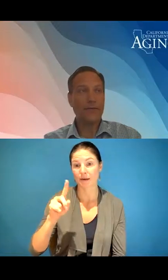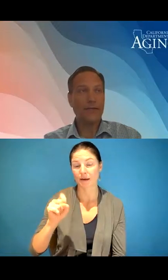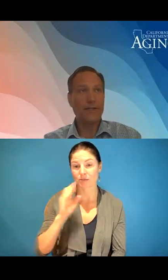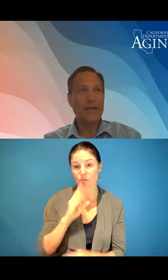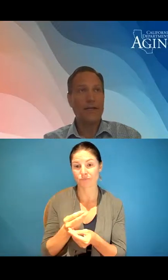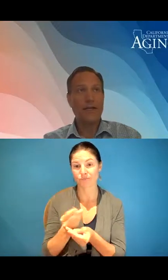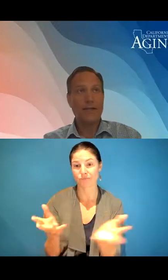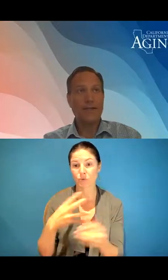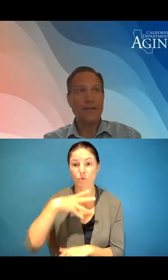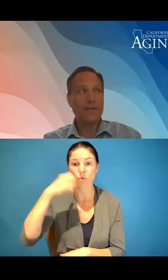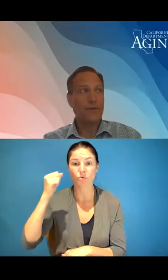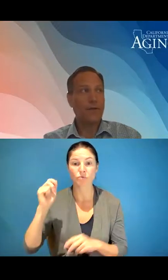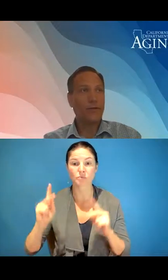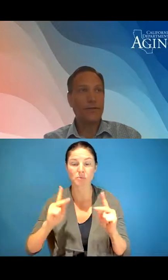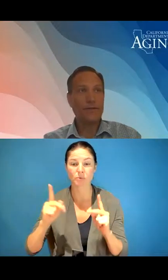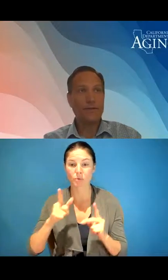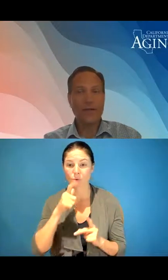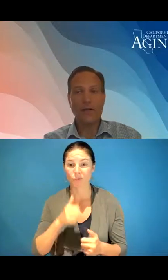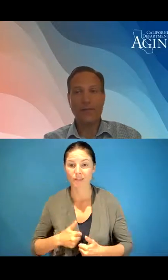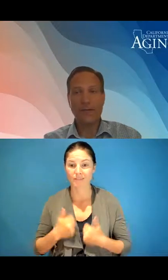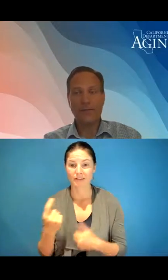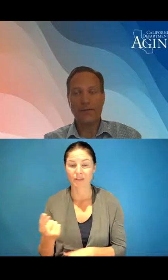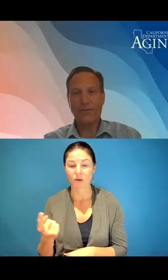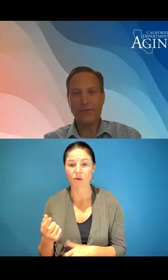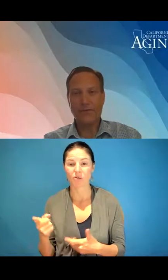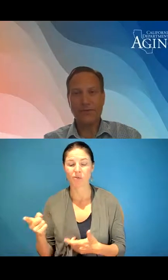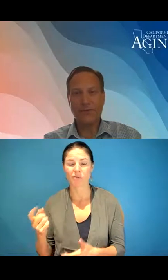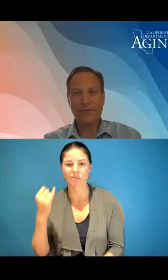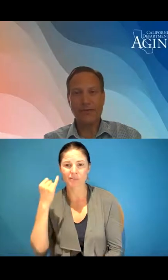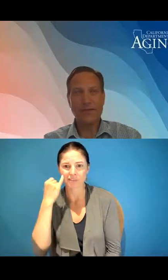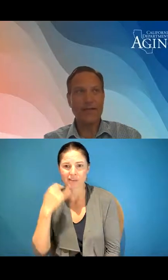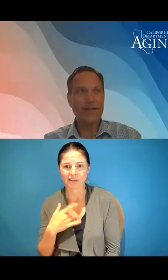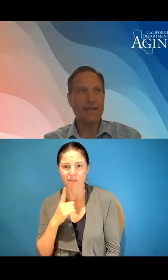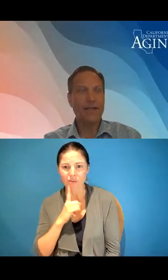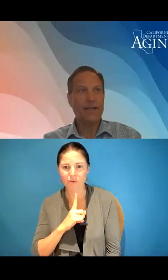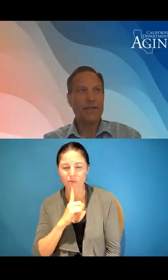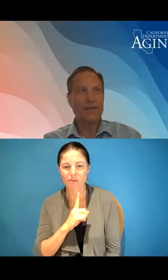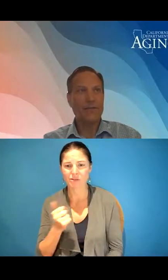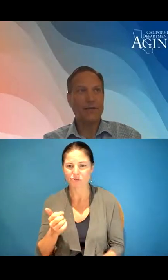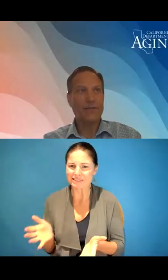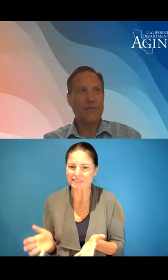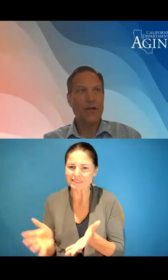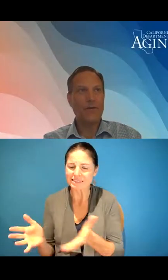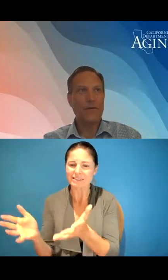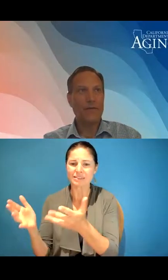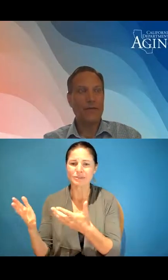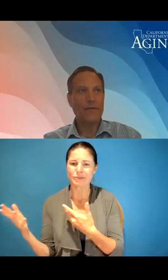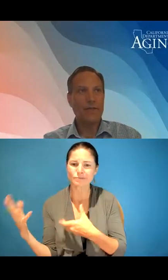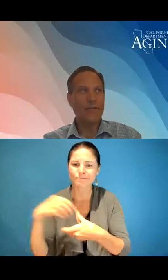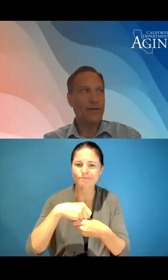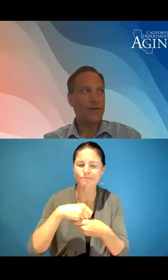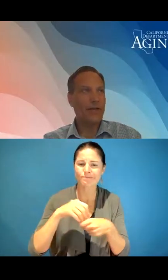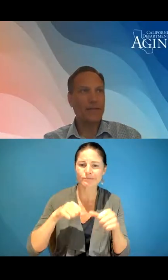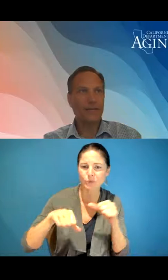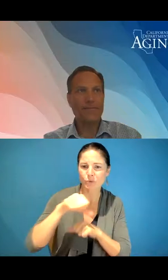and experience incidents of loneliness to help increase their social engagement and to help them